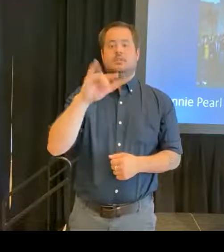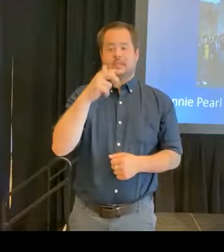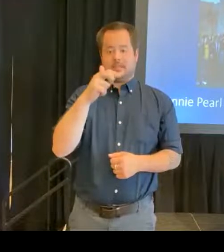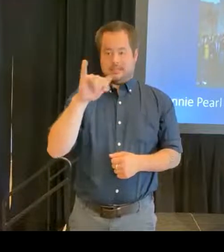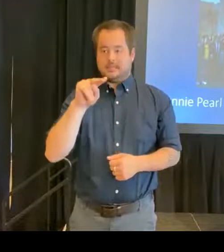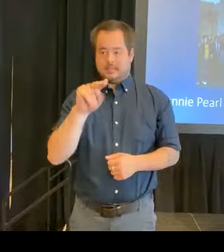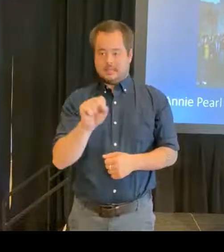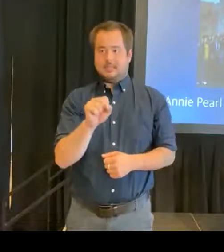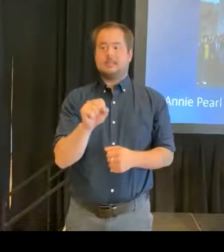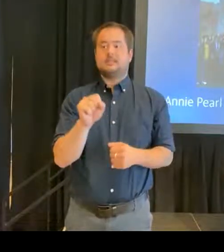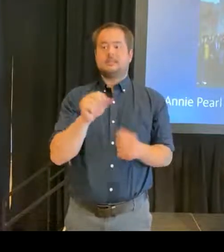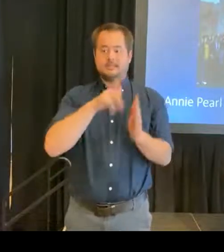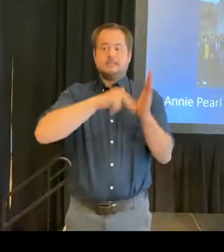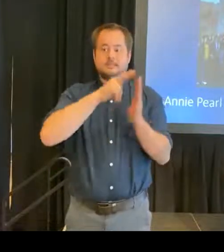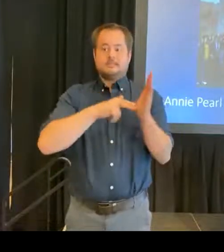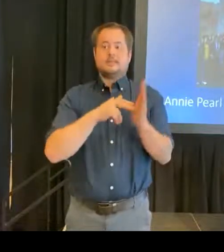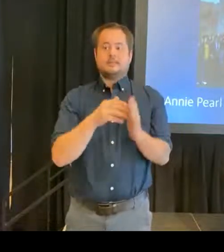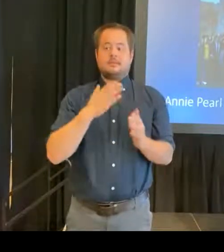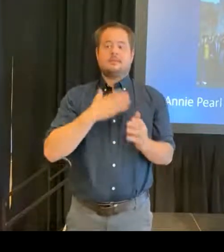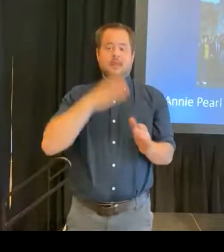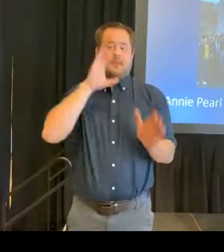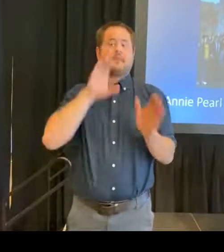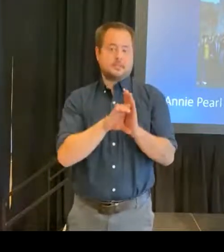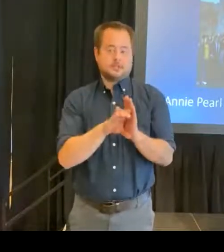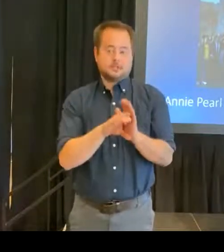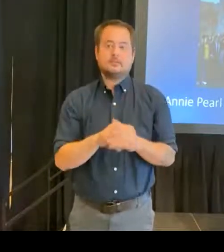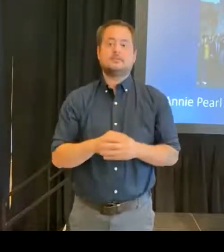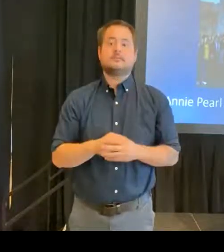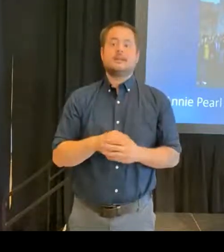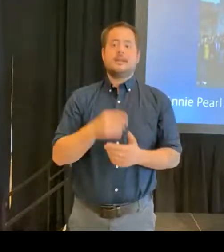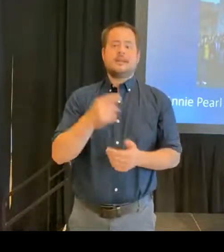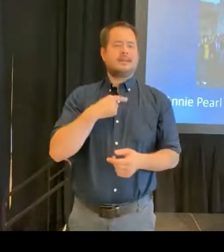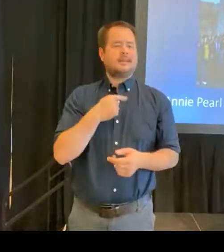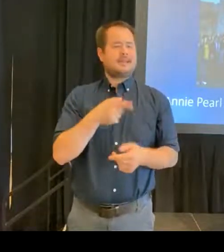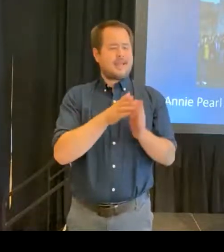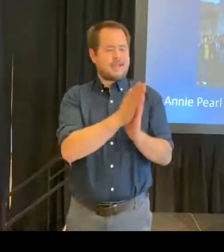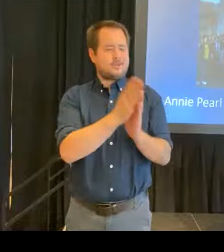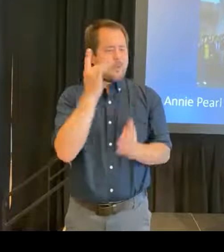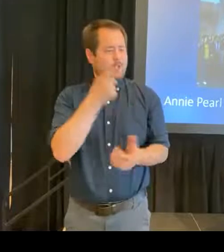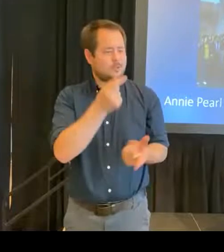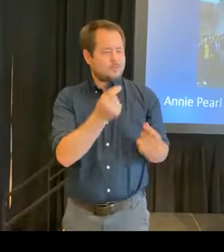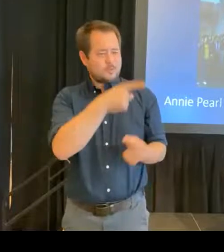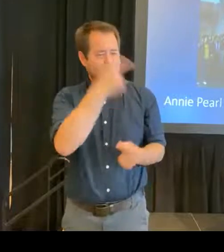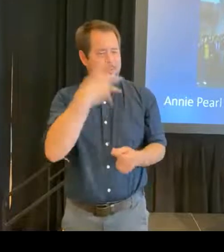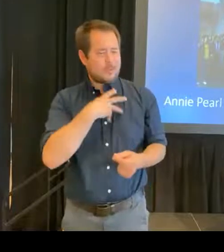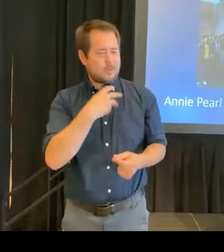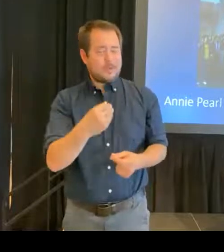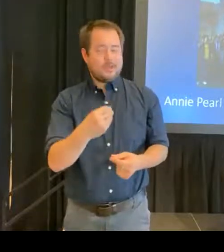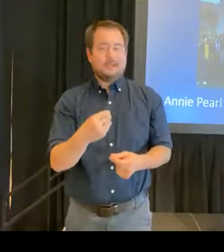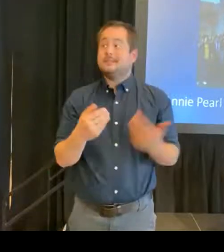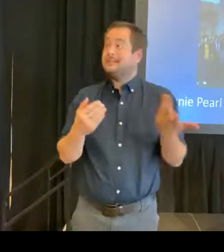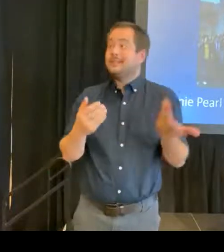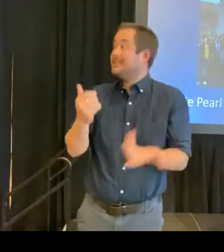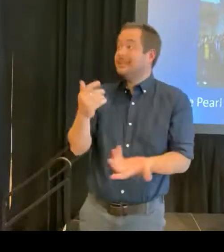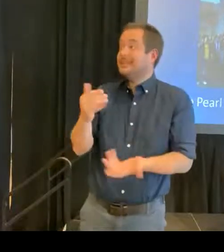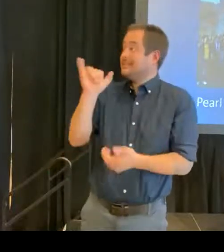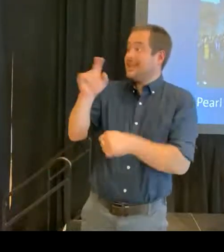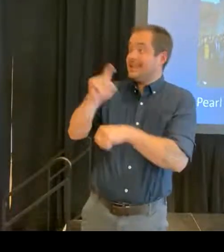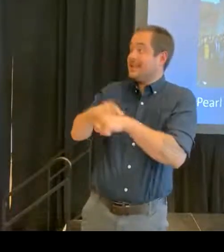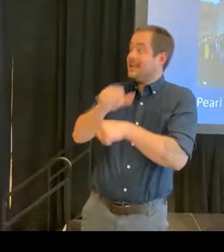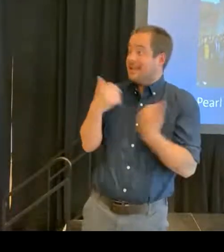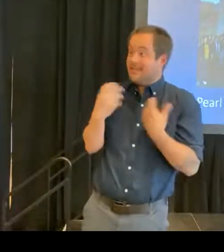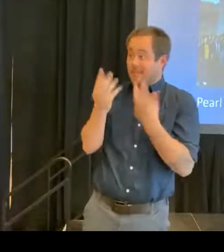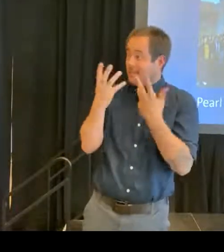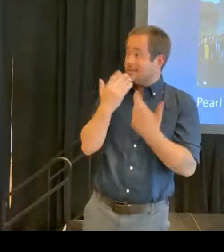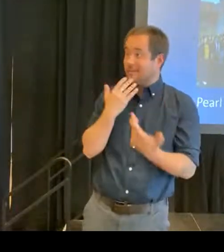old. And he said, I asked him, I said, why did you do it in black and white? He said, Annie Pearl, they didn't have a lot of color in it. And then